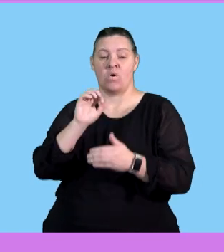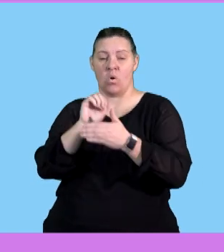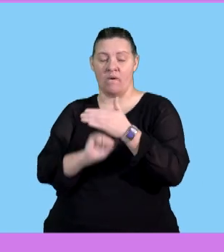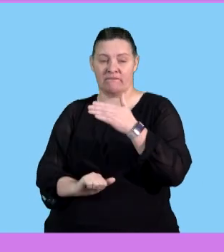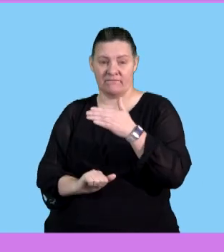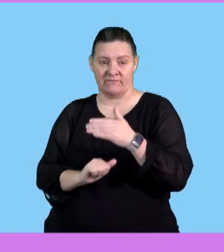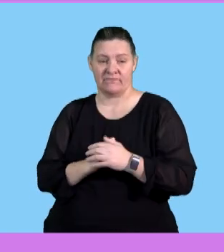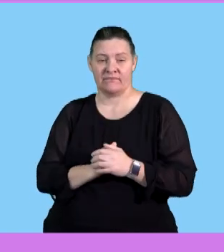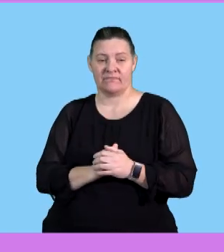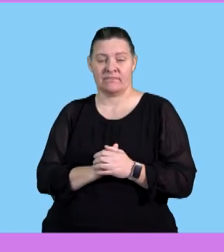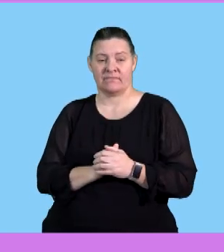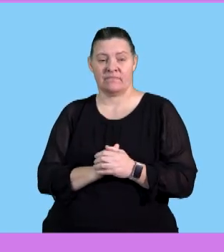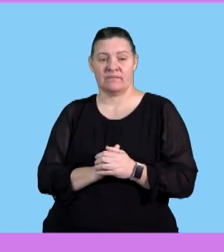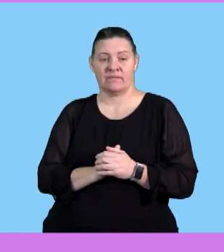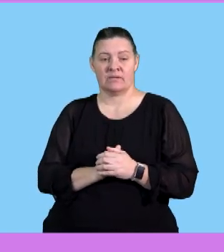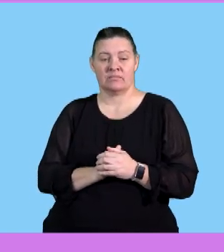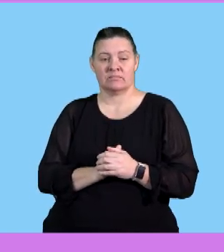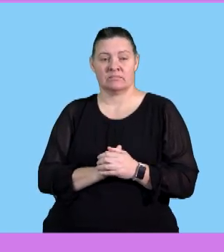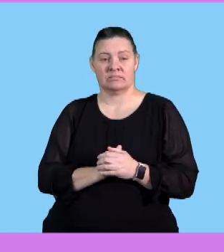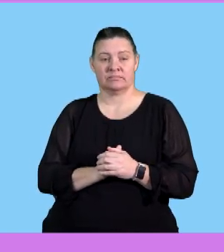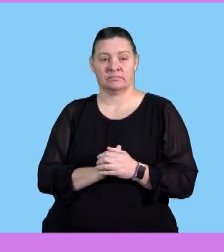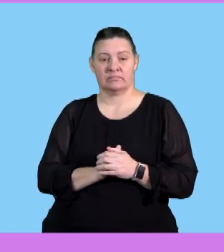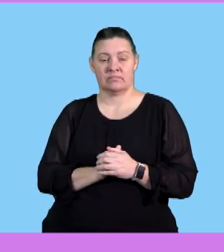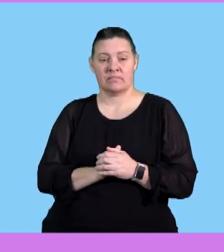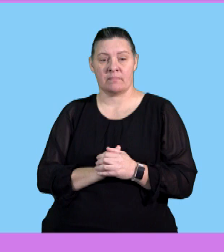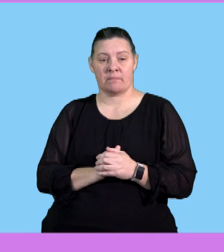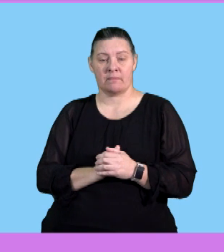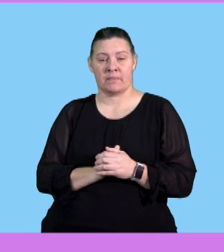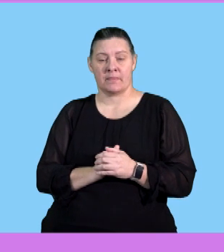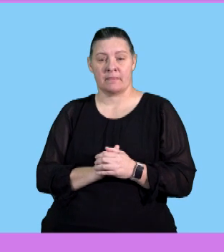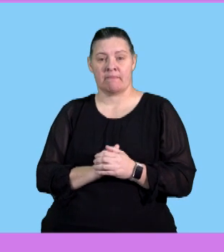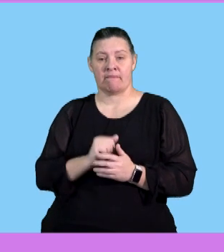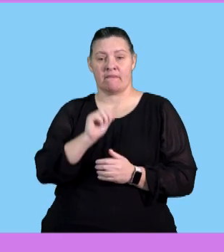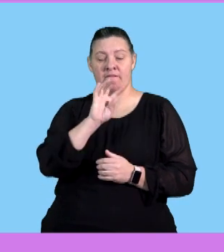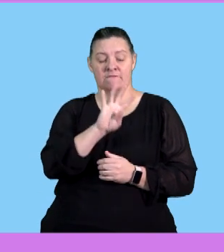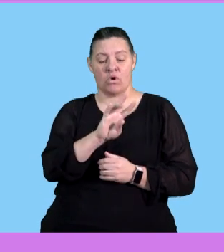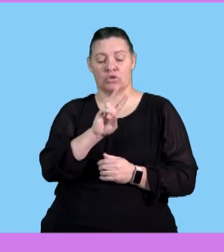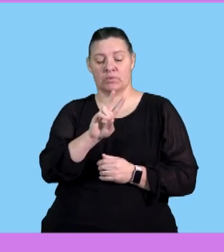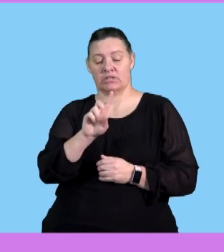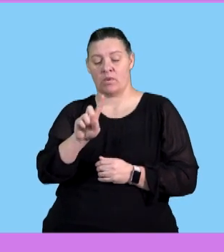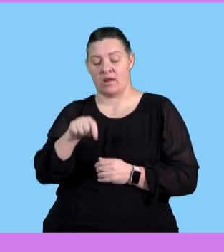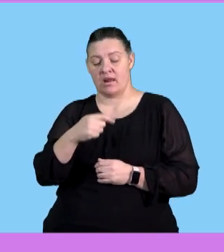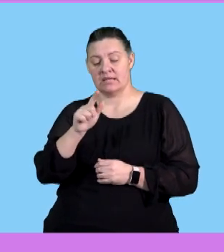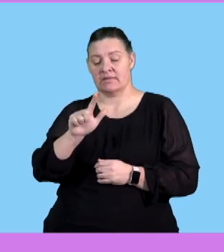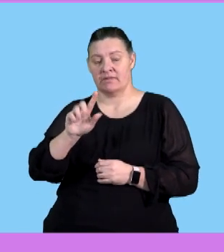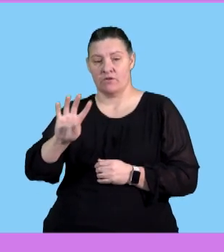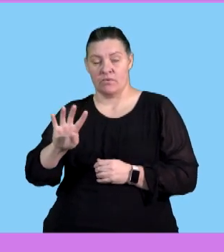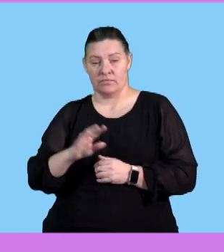So originally we had 485, and we are going to subtract